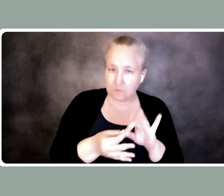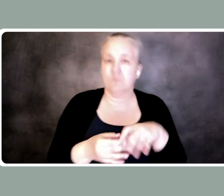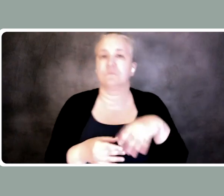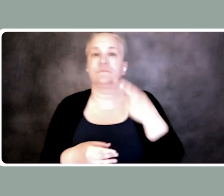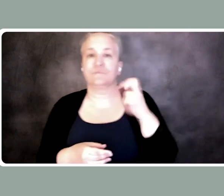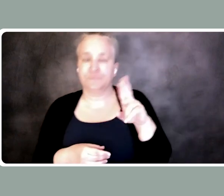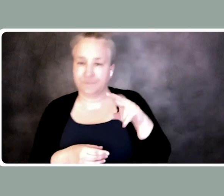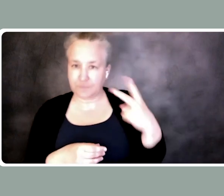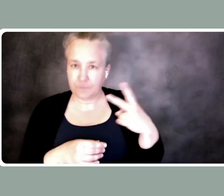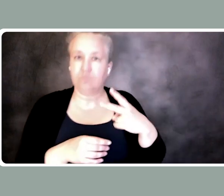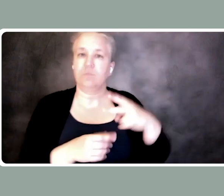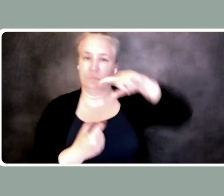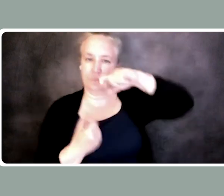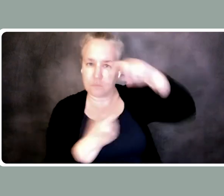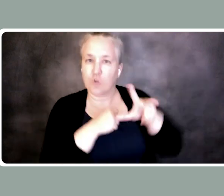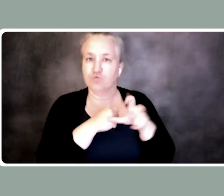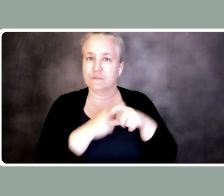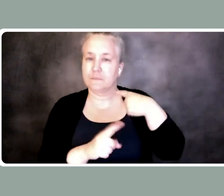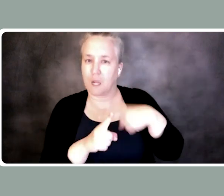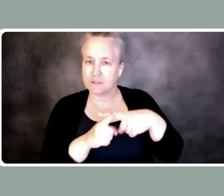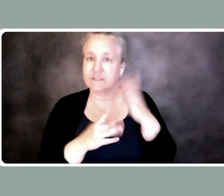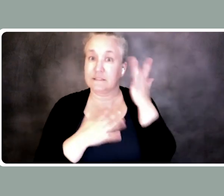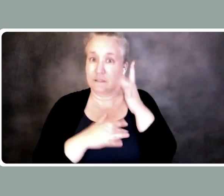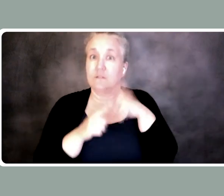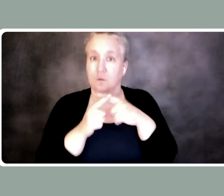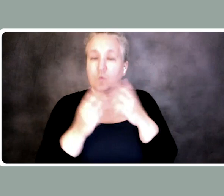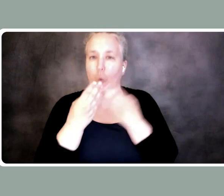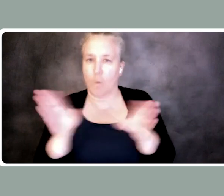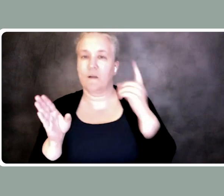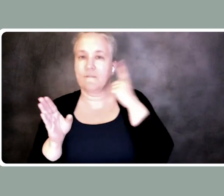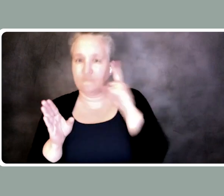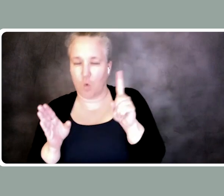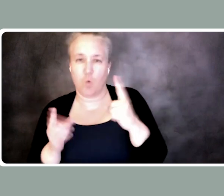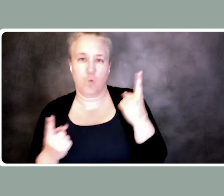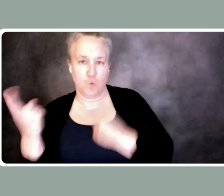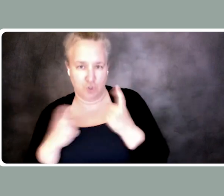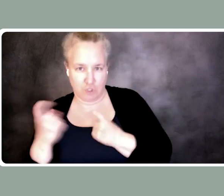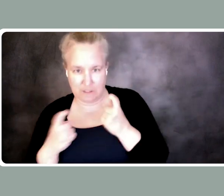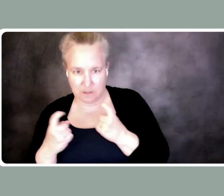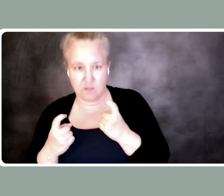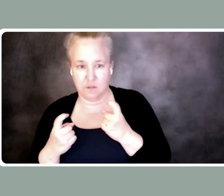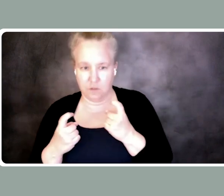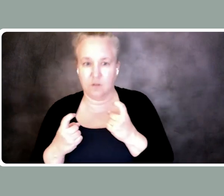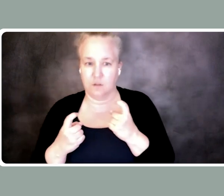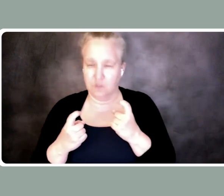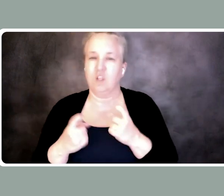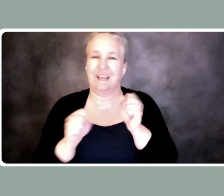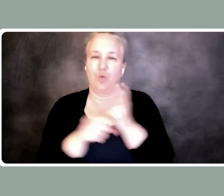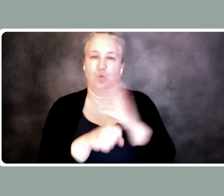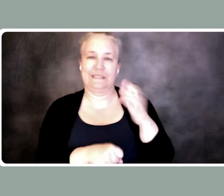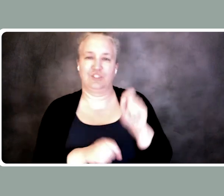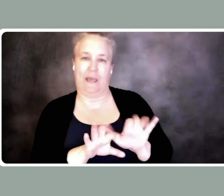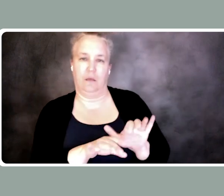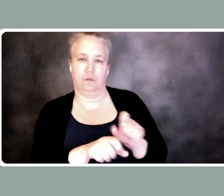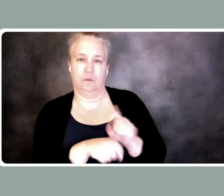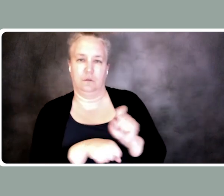disease. And then we'll open the forum up to questions that you can submit in your chat box. So